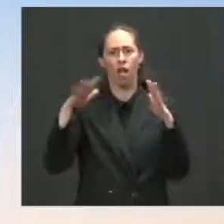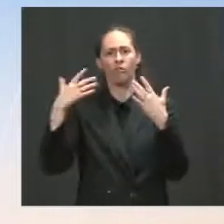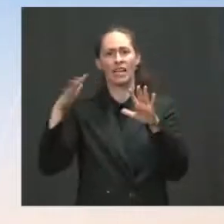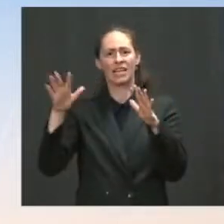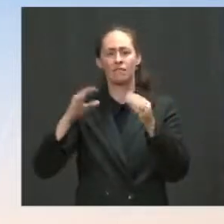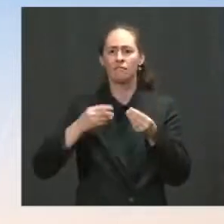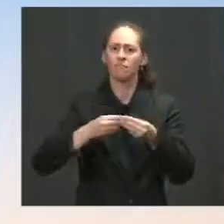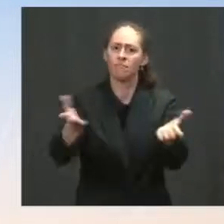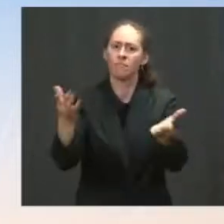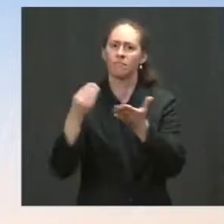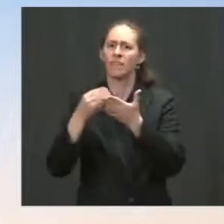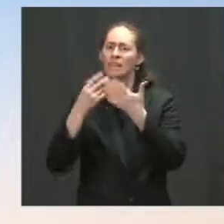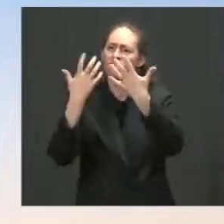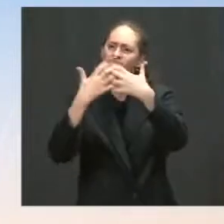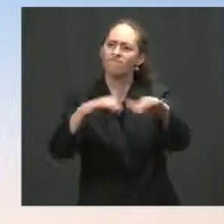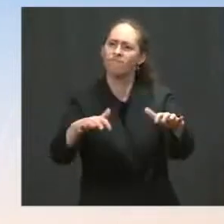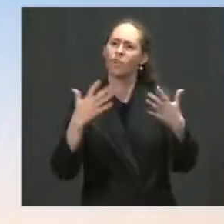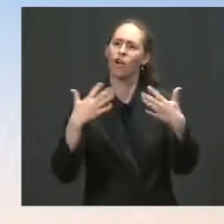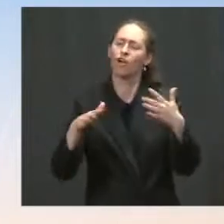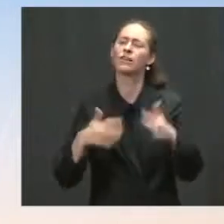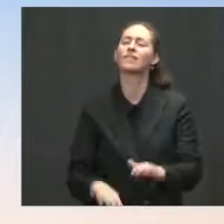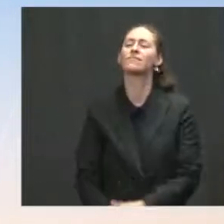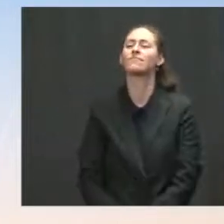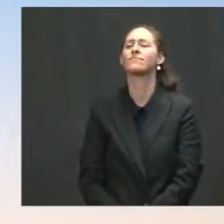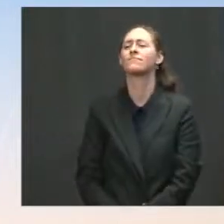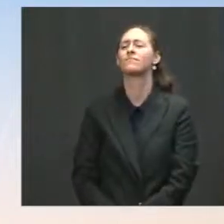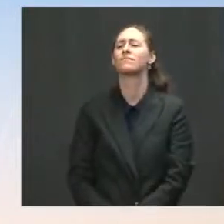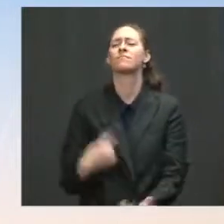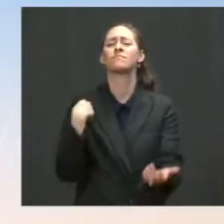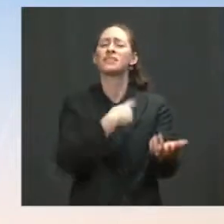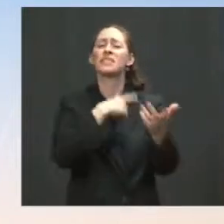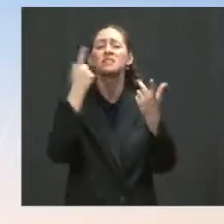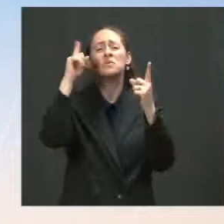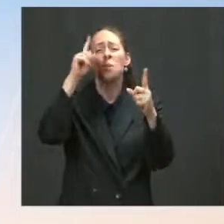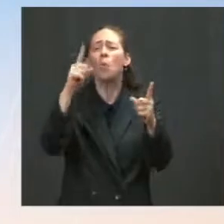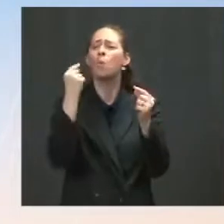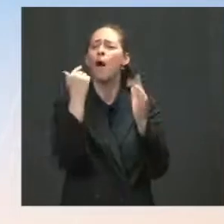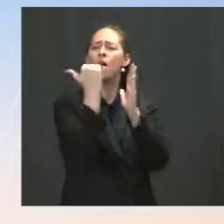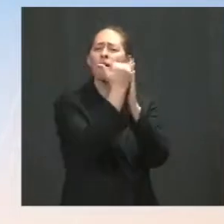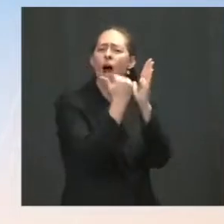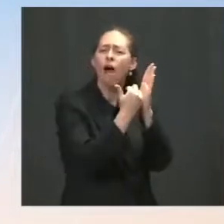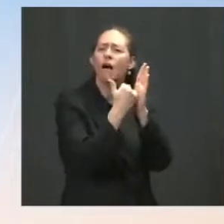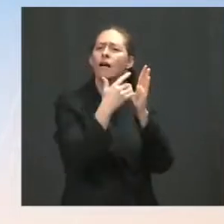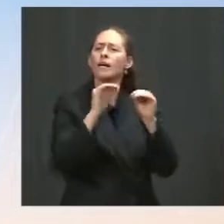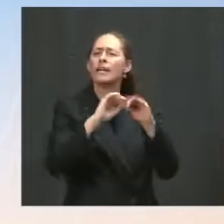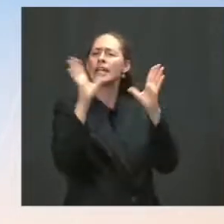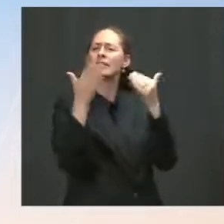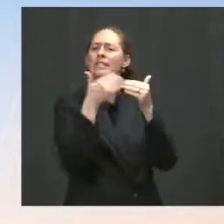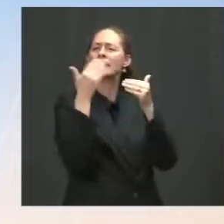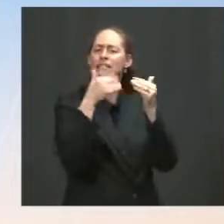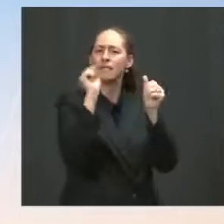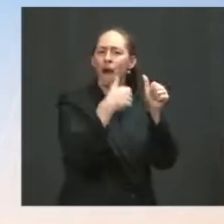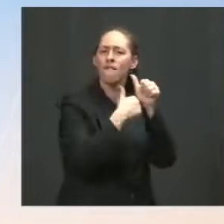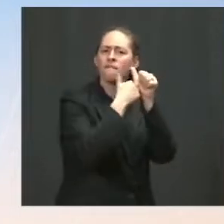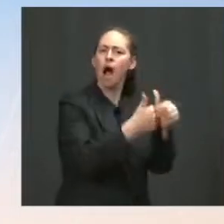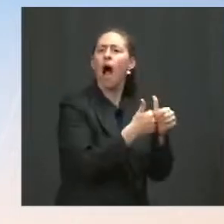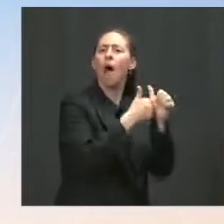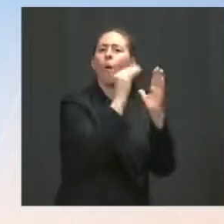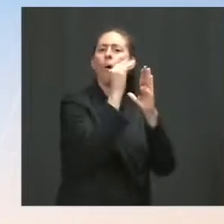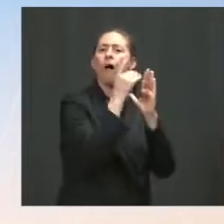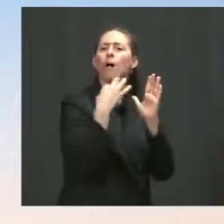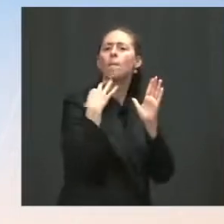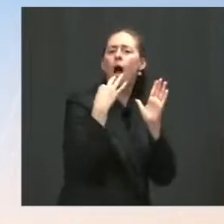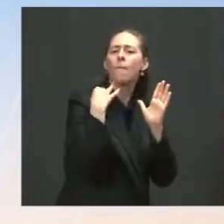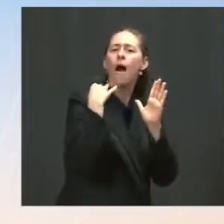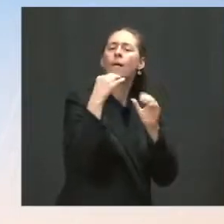that slow down application processing for eligible families, and the state was able to significantly cut down application processing times by